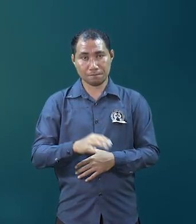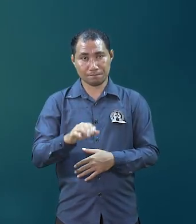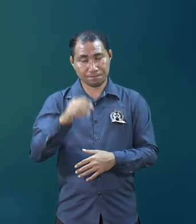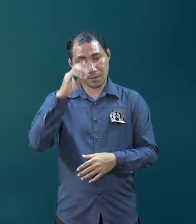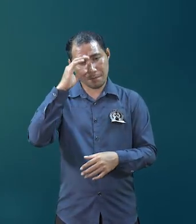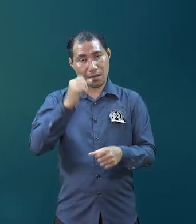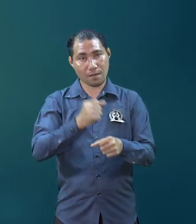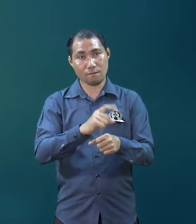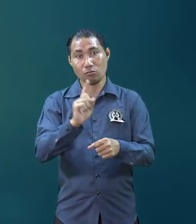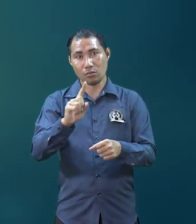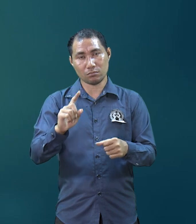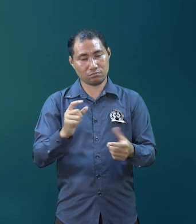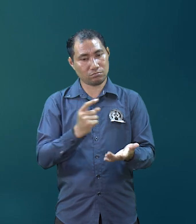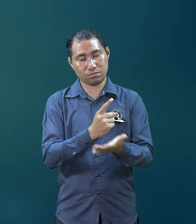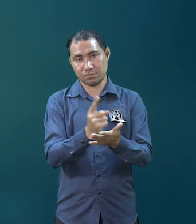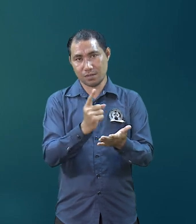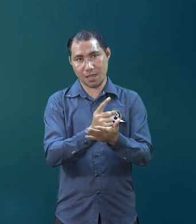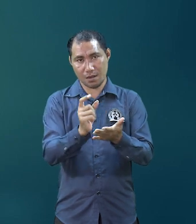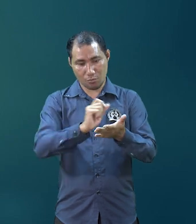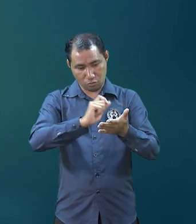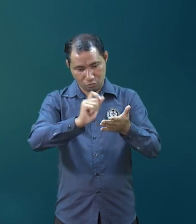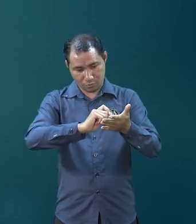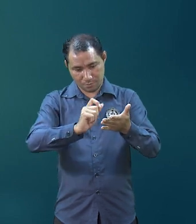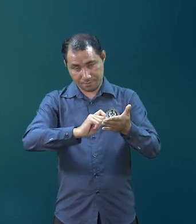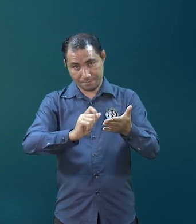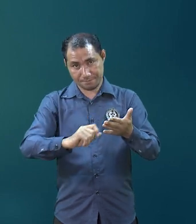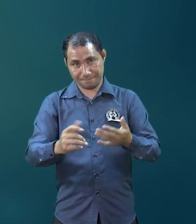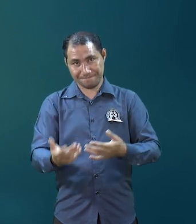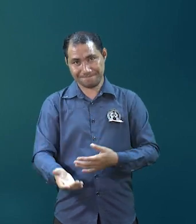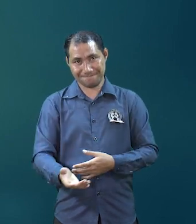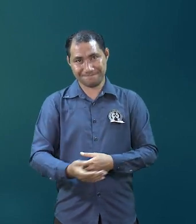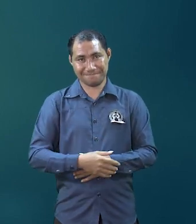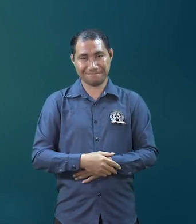Tali tono tele lavanya unots tustus.